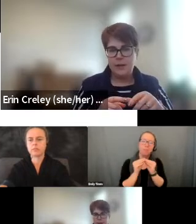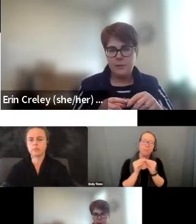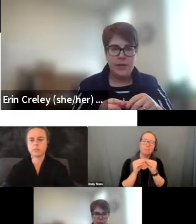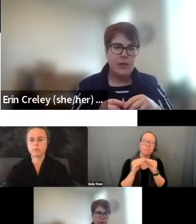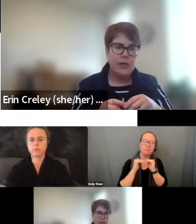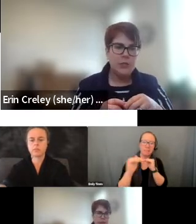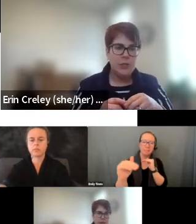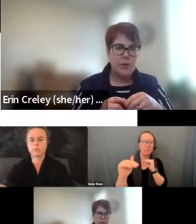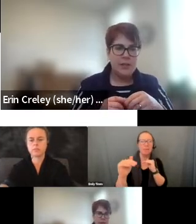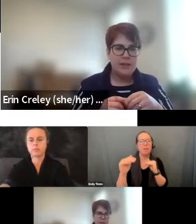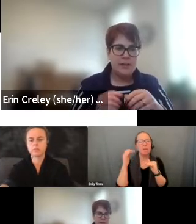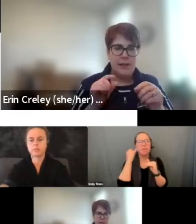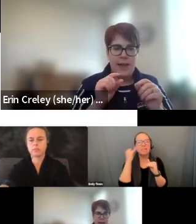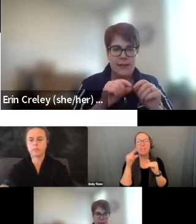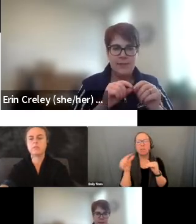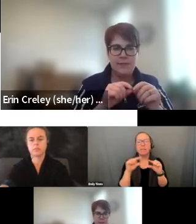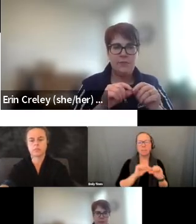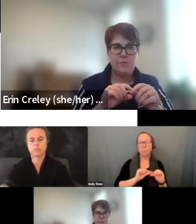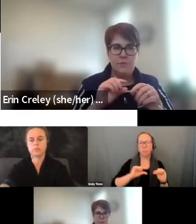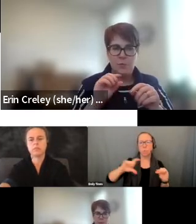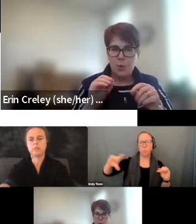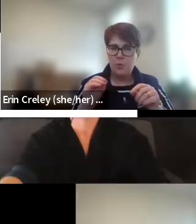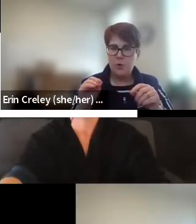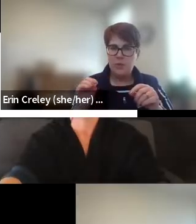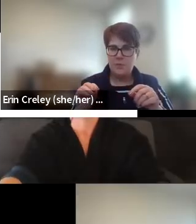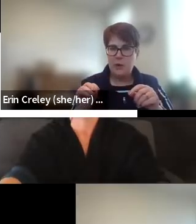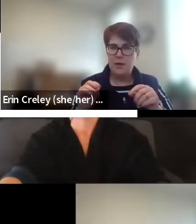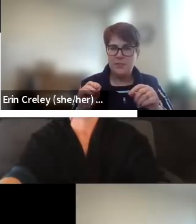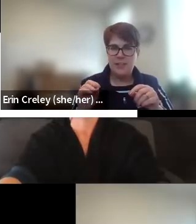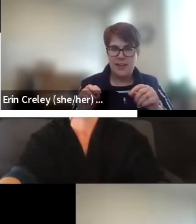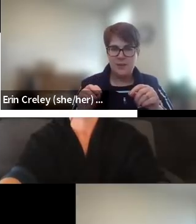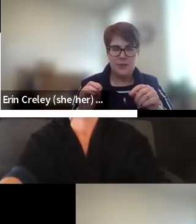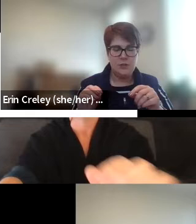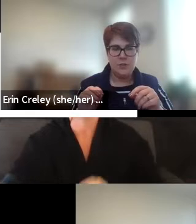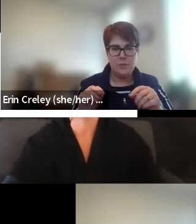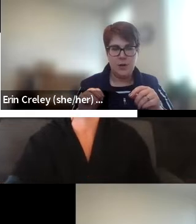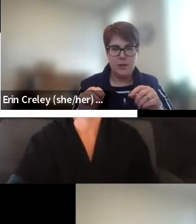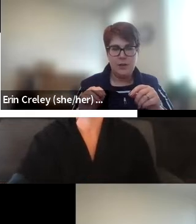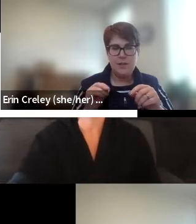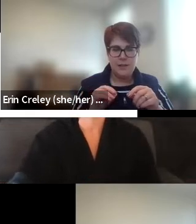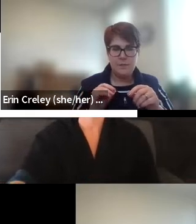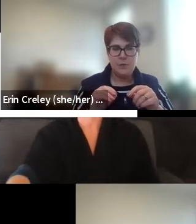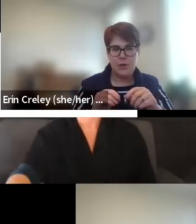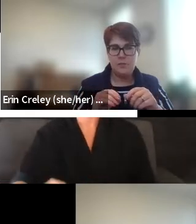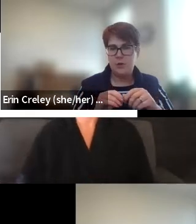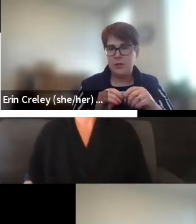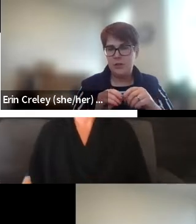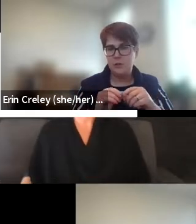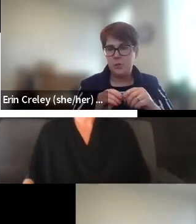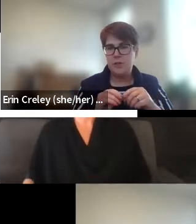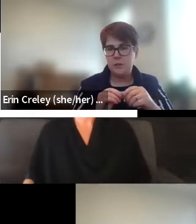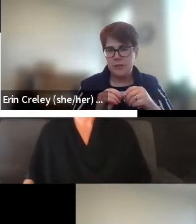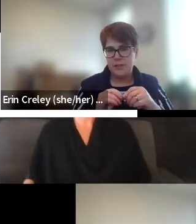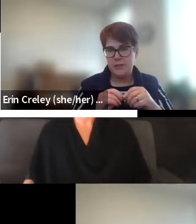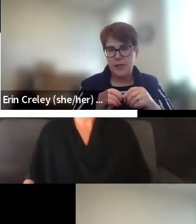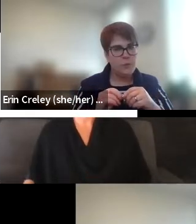the bottom is showing that as more and more people come together to do this work, the need for trust between the